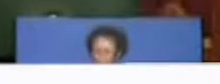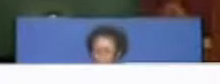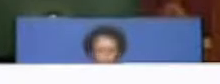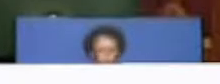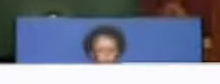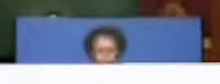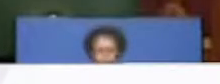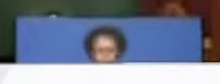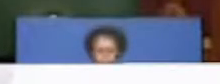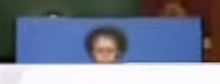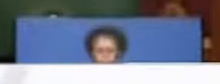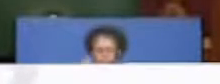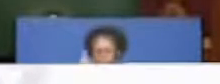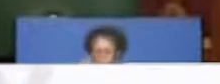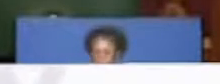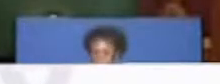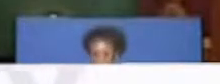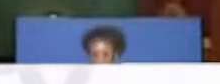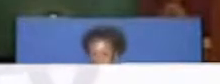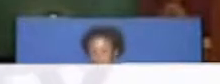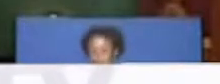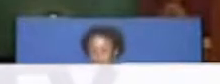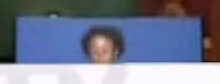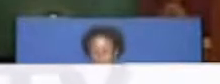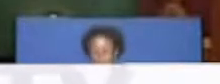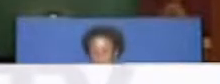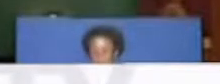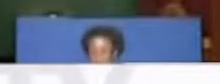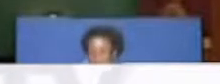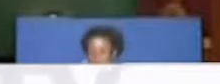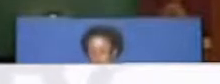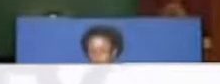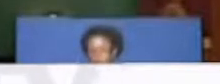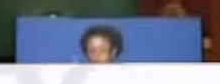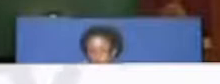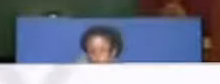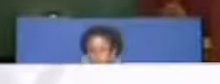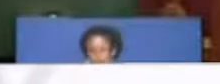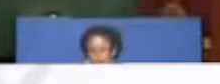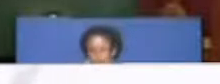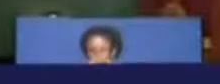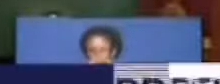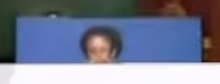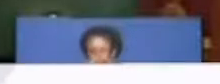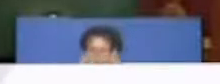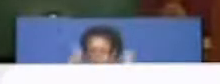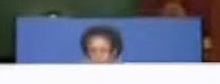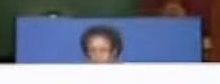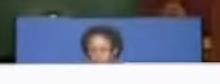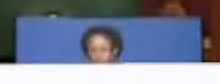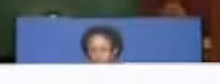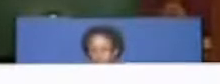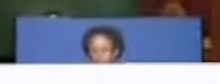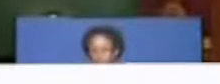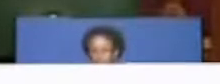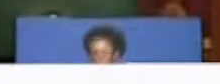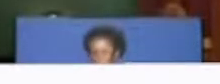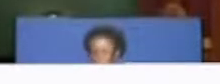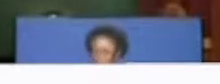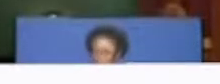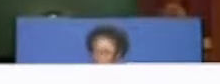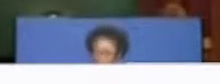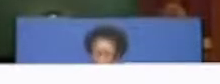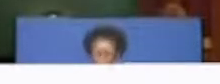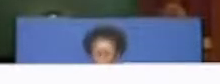The 6 billion shillings from the Universal Health Coverage Kitty was immediately appropriated strictly